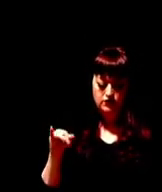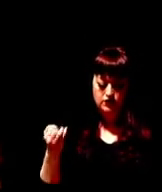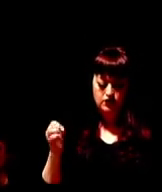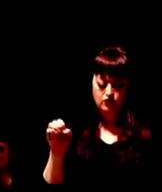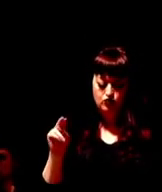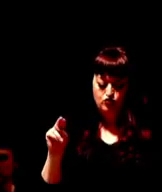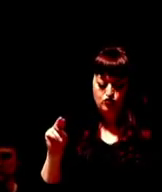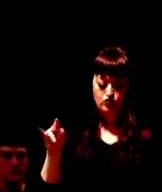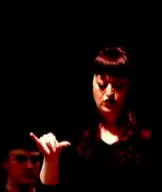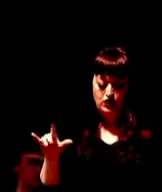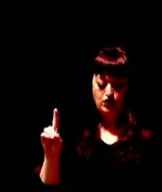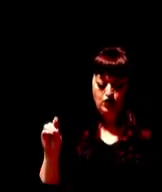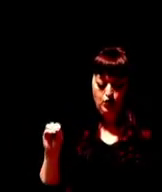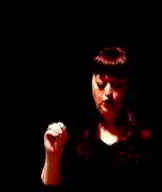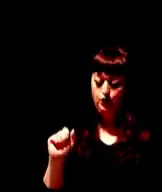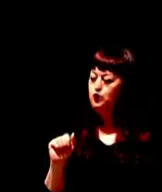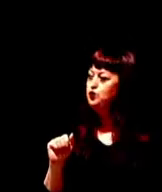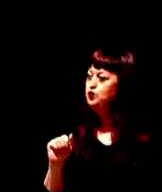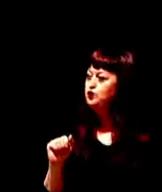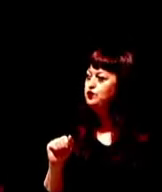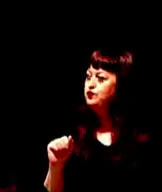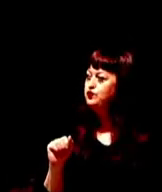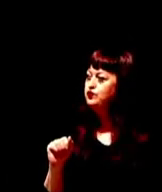Jenny Doe.